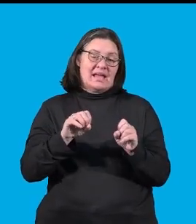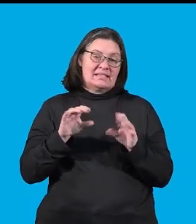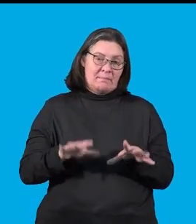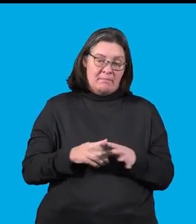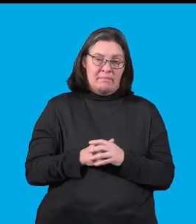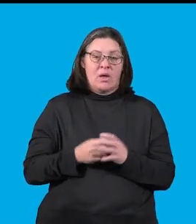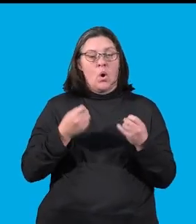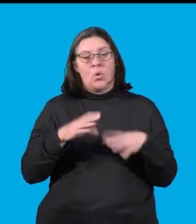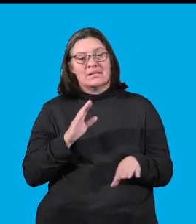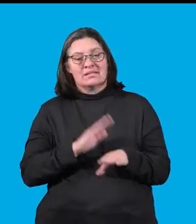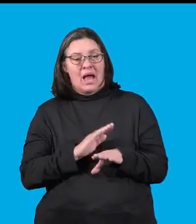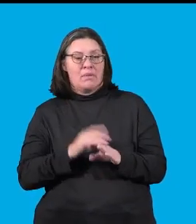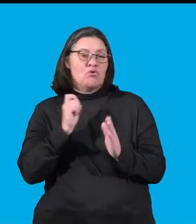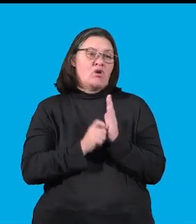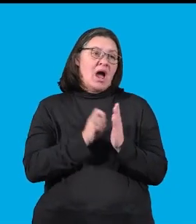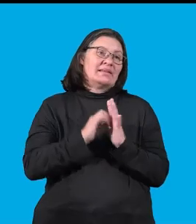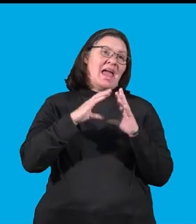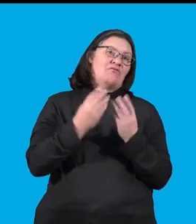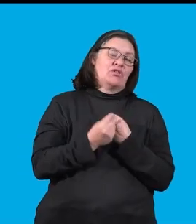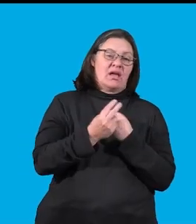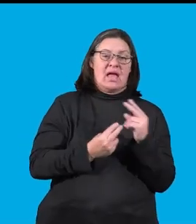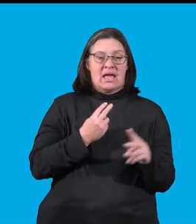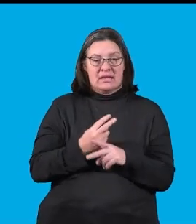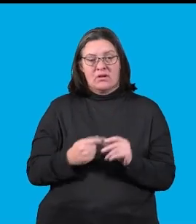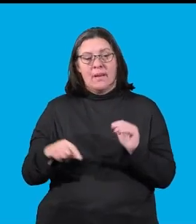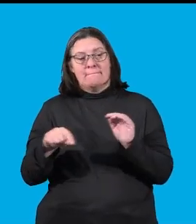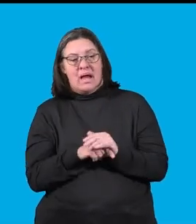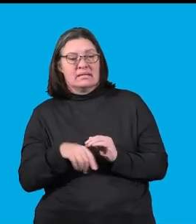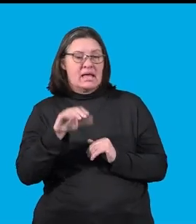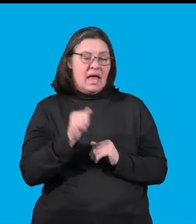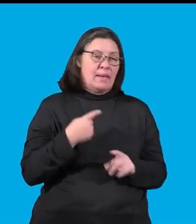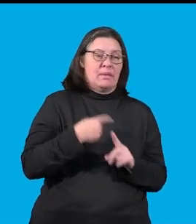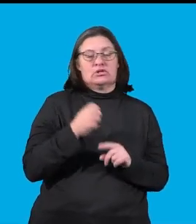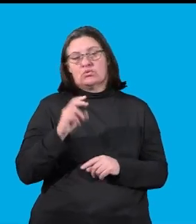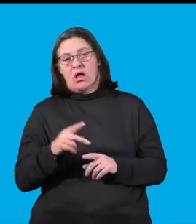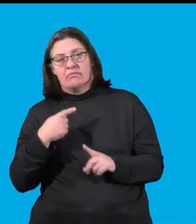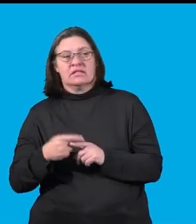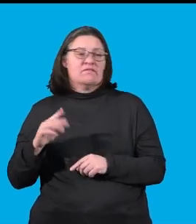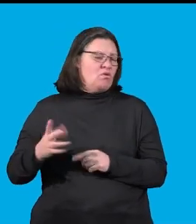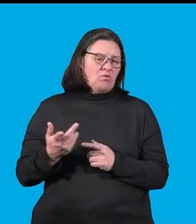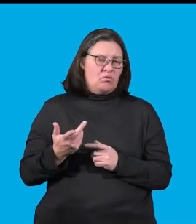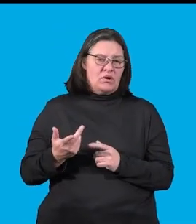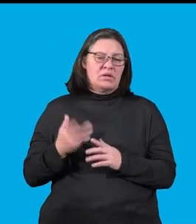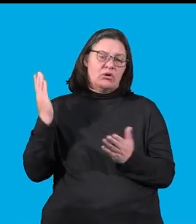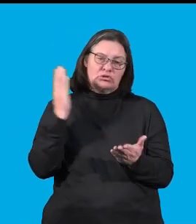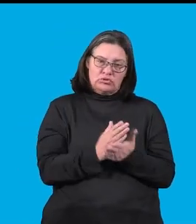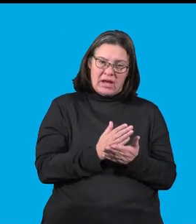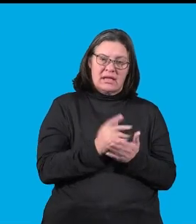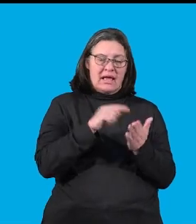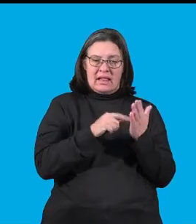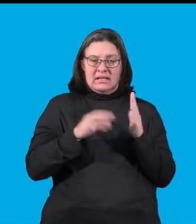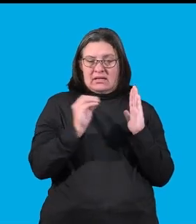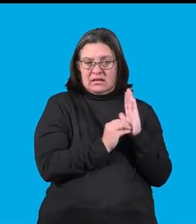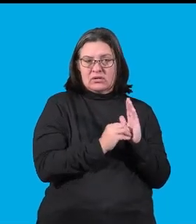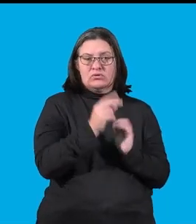an exam, guys, you don't have to waste time rewriting all of this and saying it's minus 8 plus 12 times 4. Put it